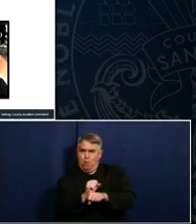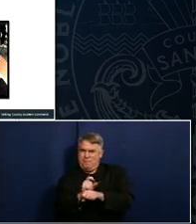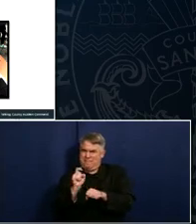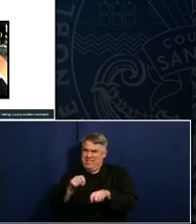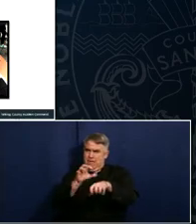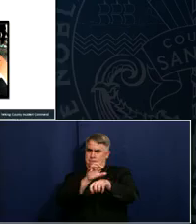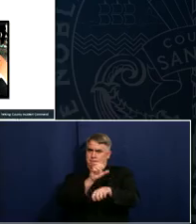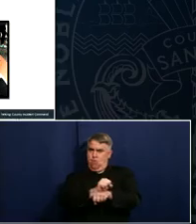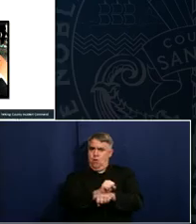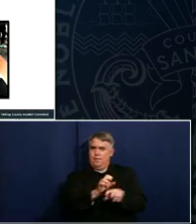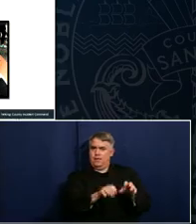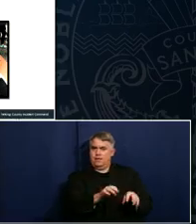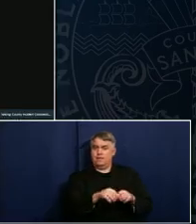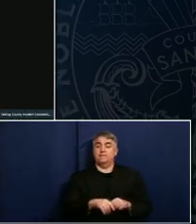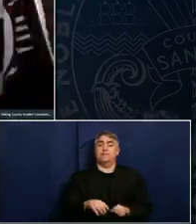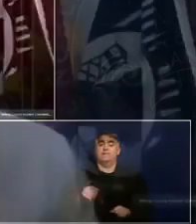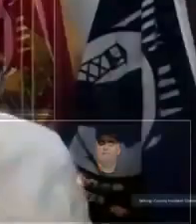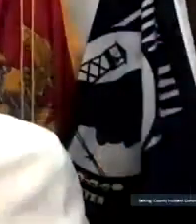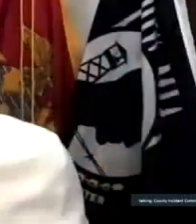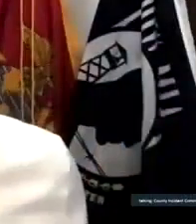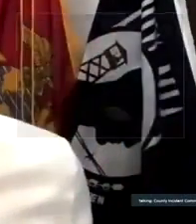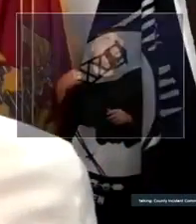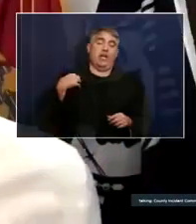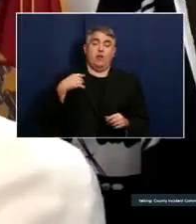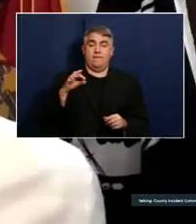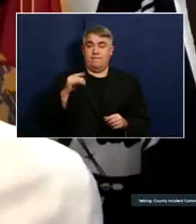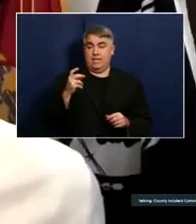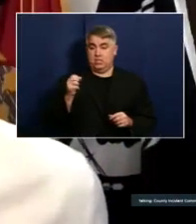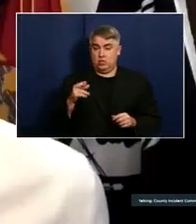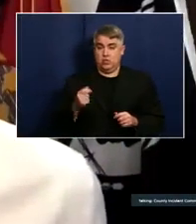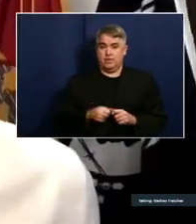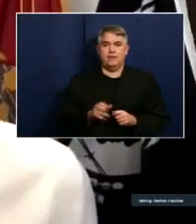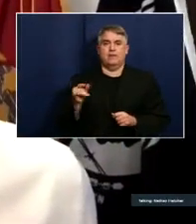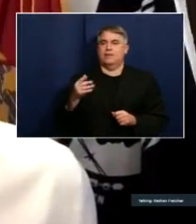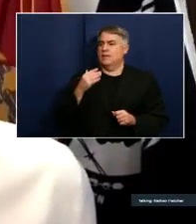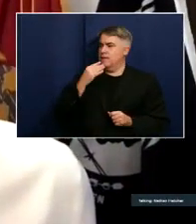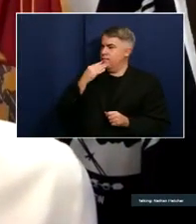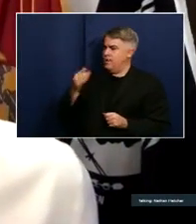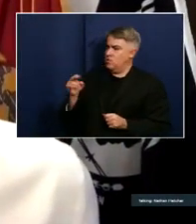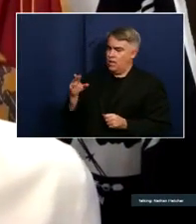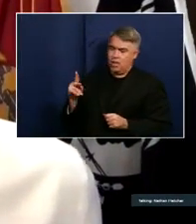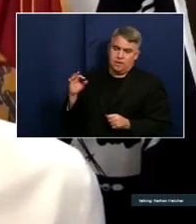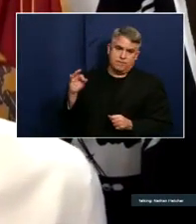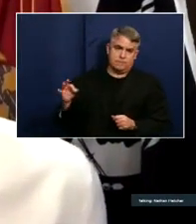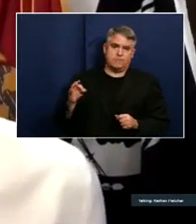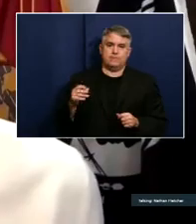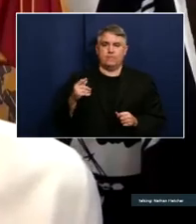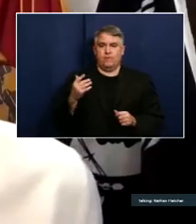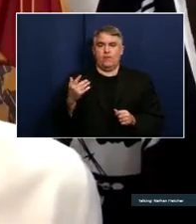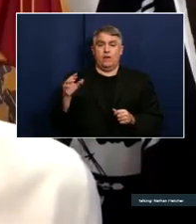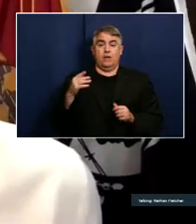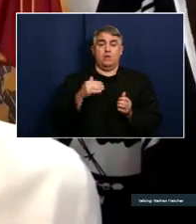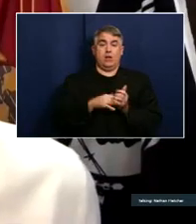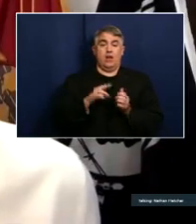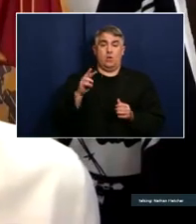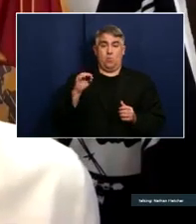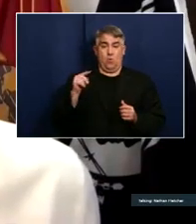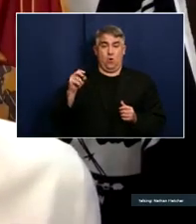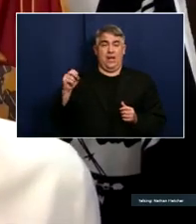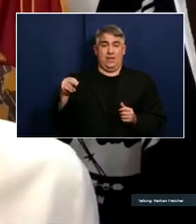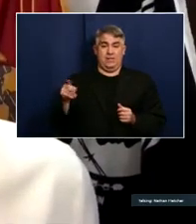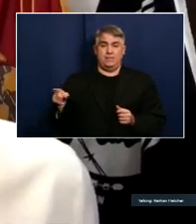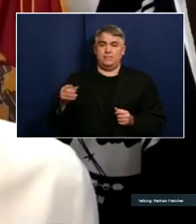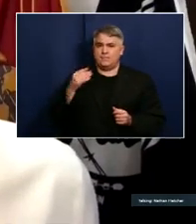Fletcher. Thank you, Nick. Thank you, Dr. Wooten, and thank you, Supervisor Vargas, for all of those great